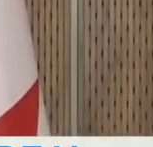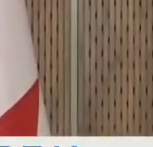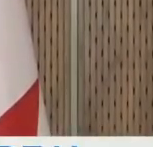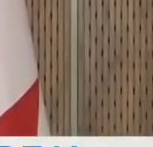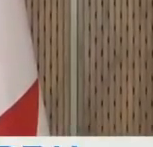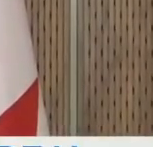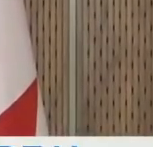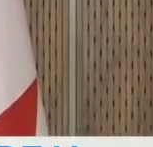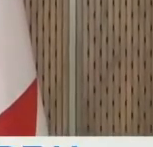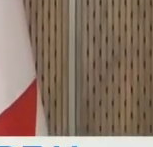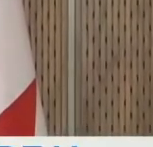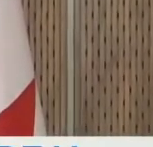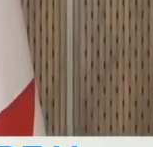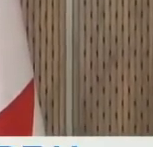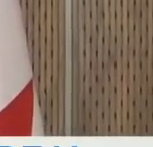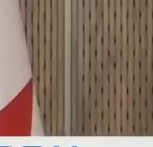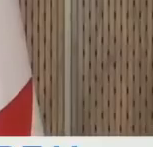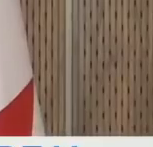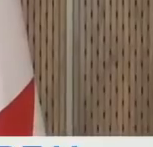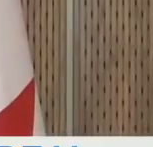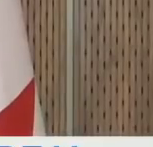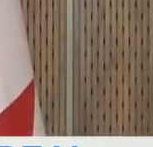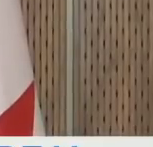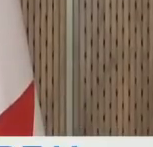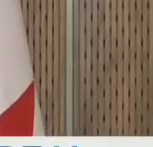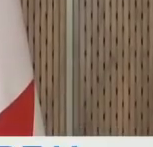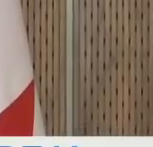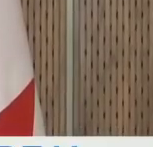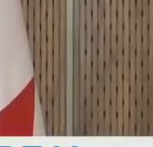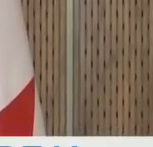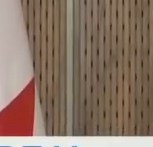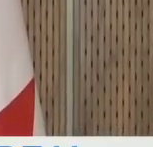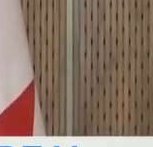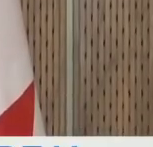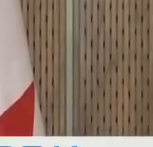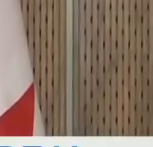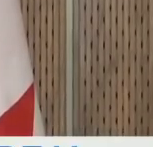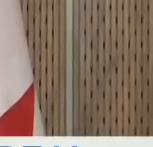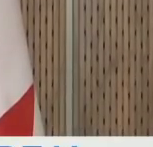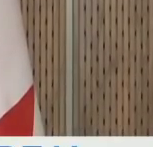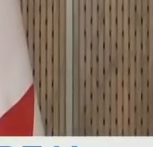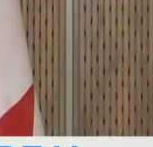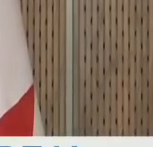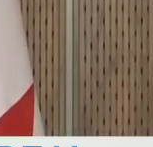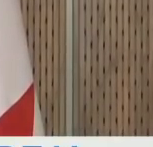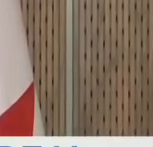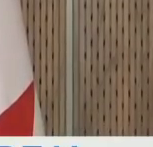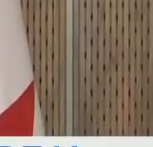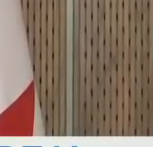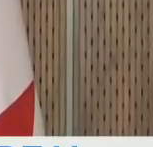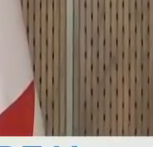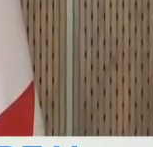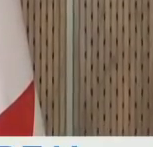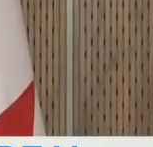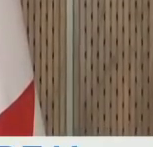Canadians rose to the moment, with choosing compassion, hard work, and